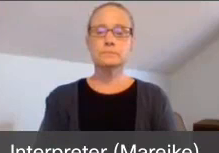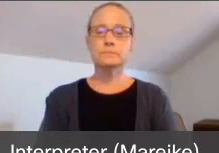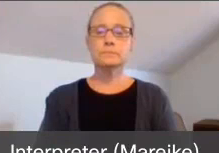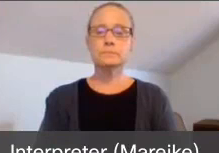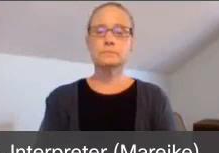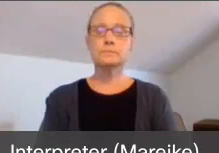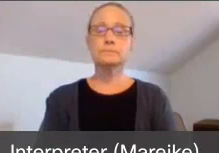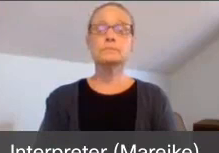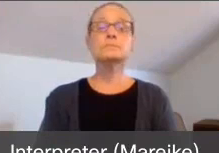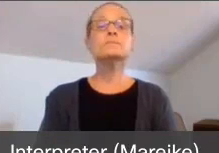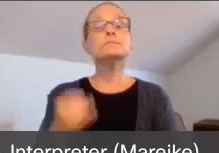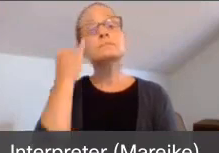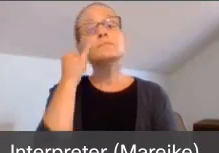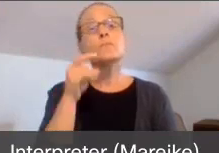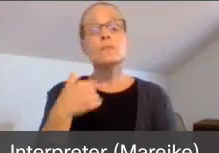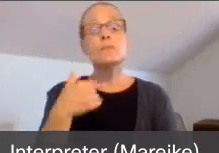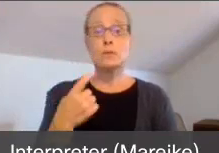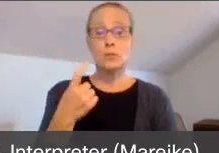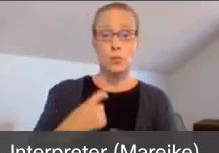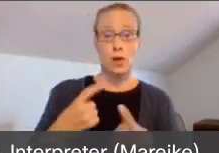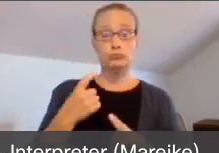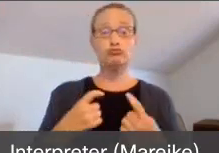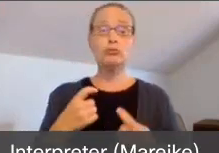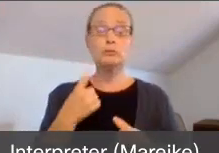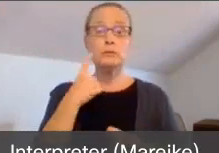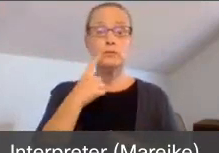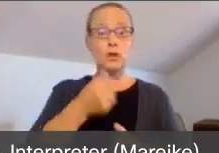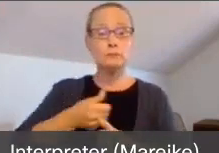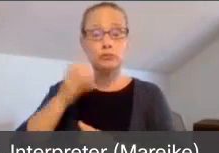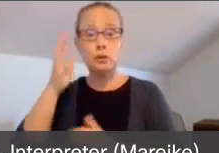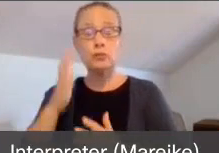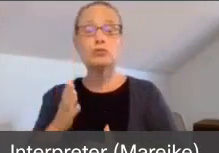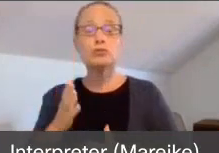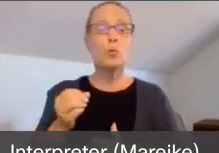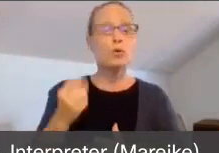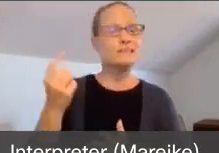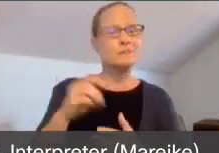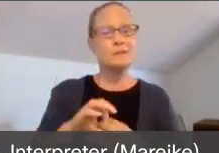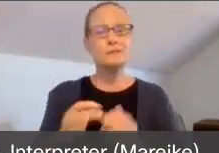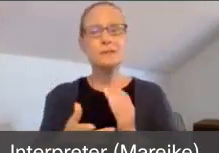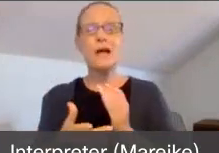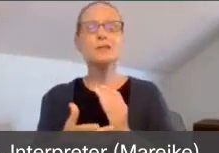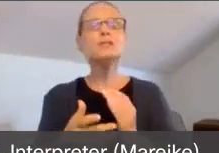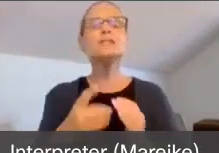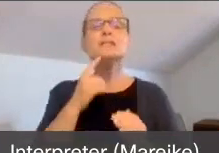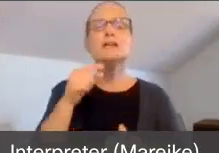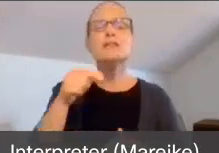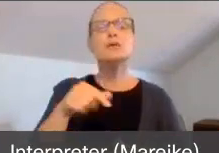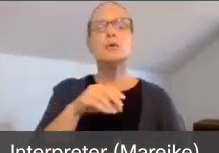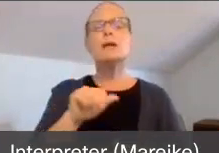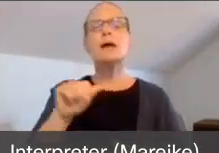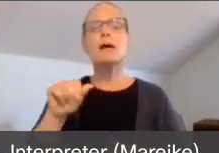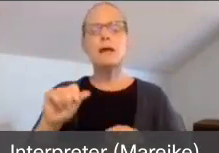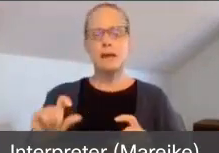If you have any questions for the presenters or regarding the technology, please type them into the Q&A pod on the right of your